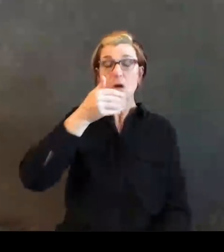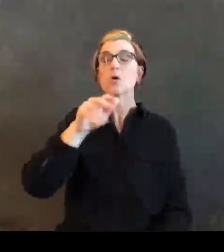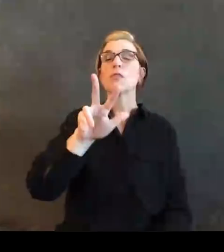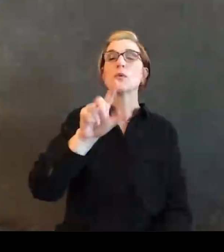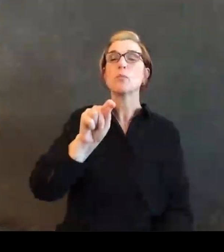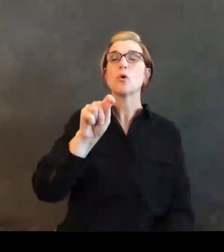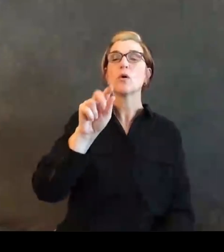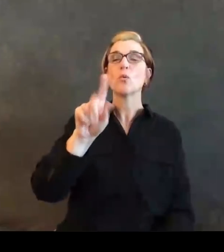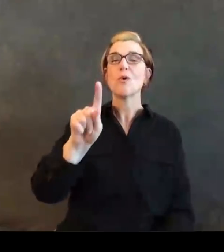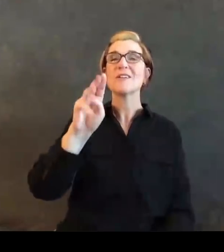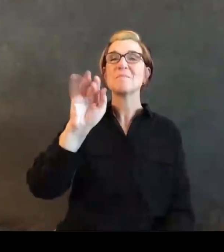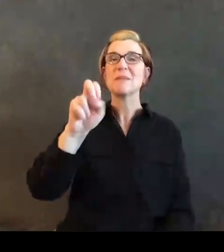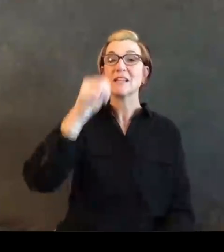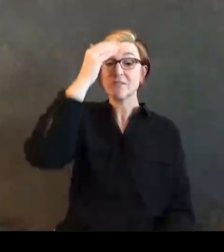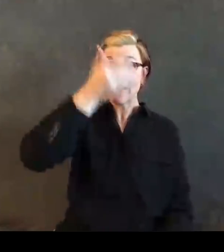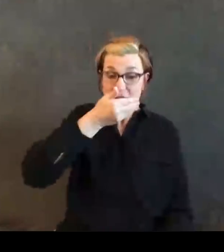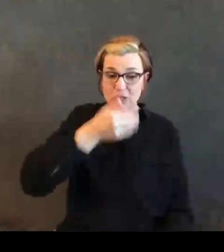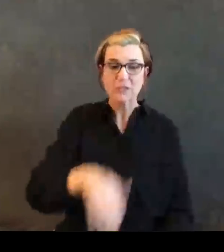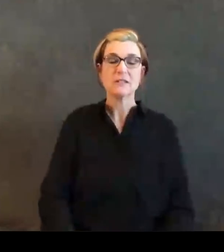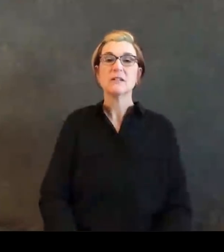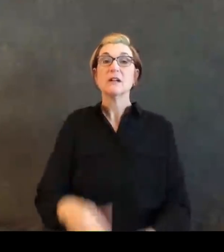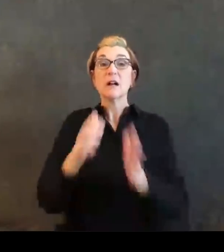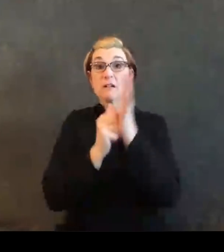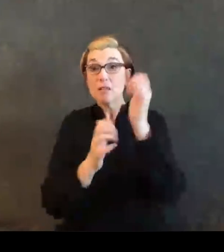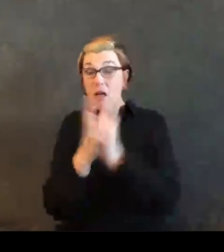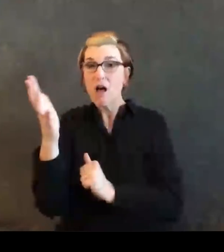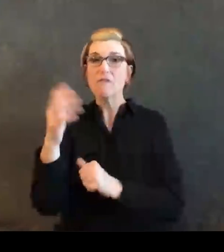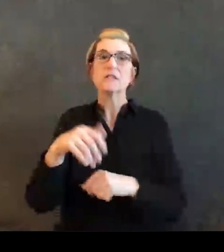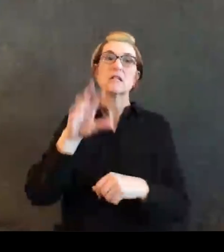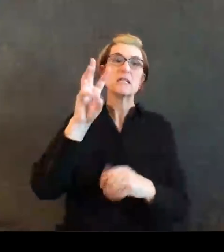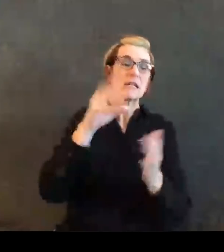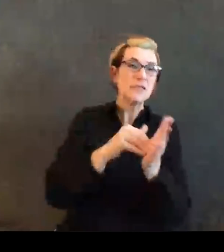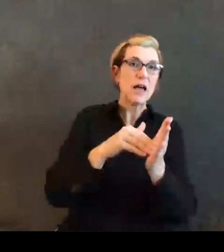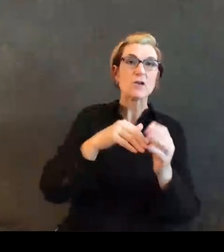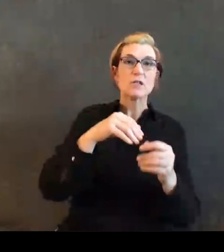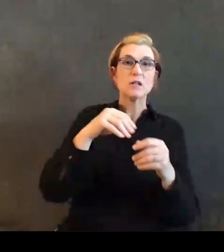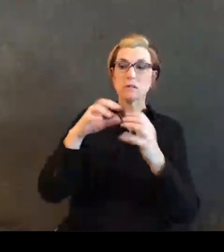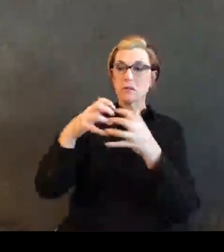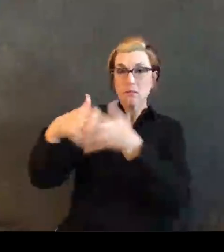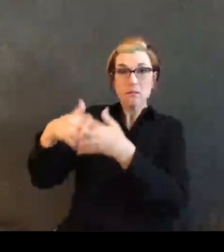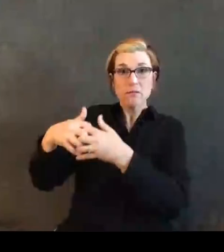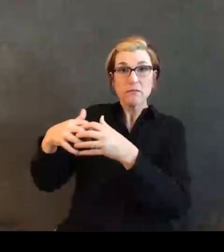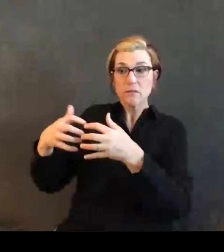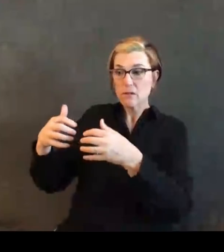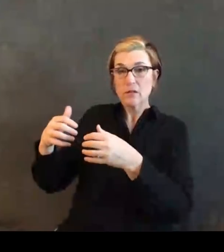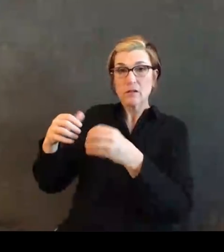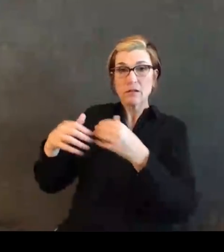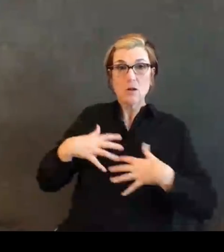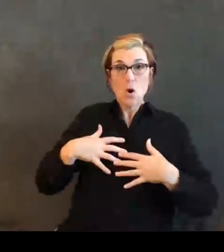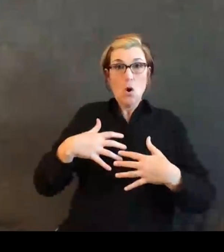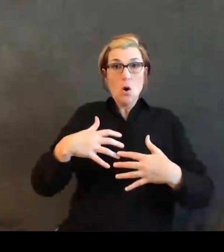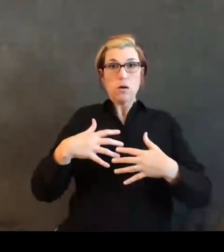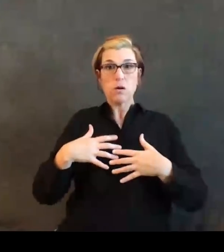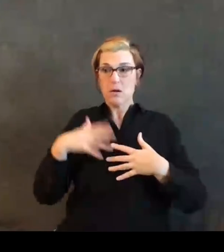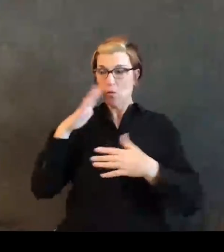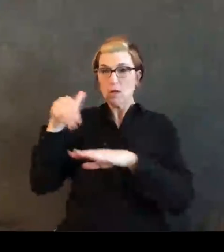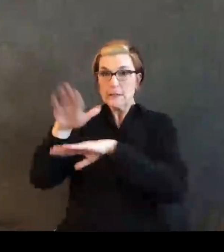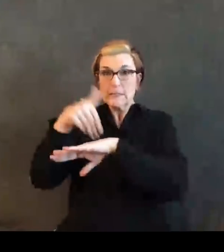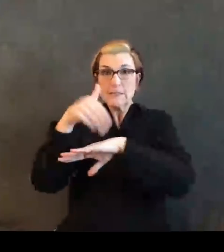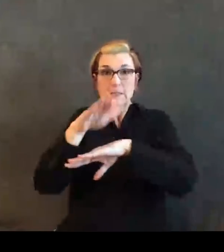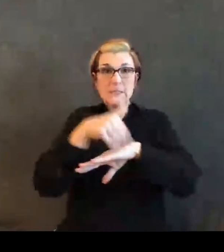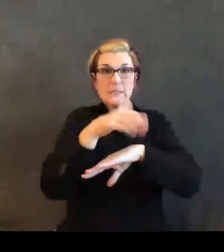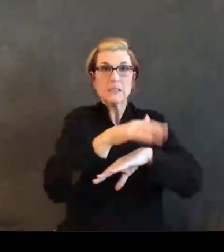gowns, 14.6 million gloves, and almost 6,000 ventilators, which go to the areas of greatest needs.